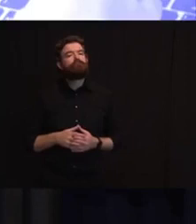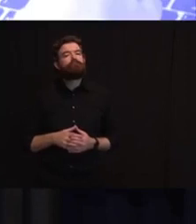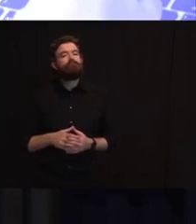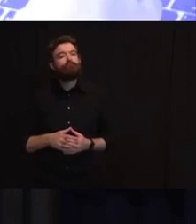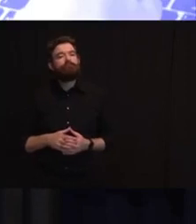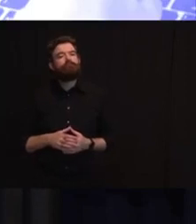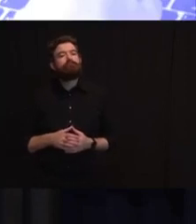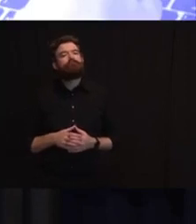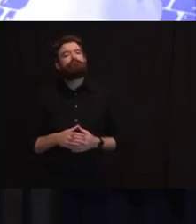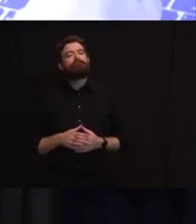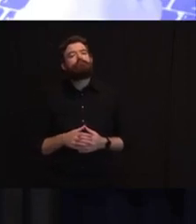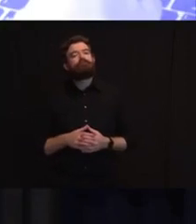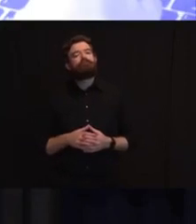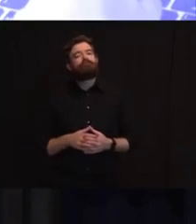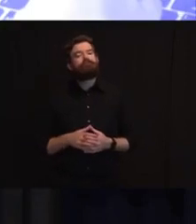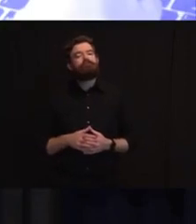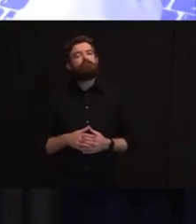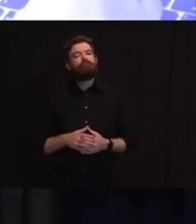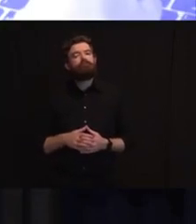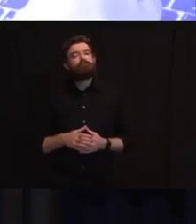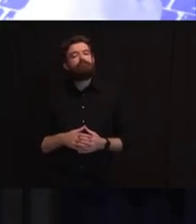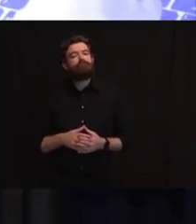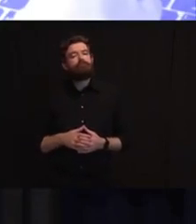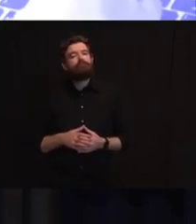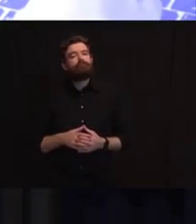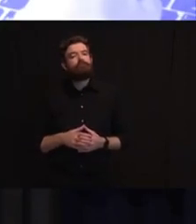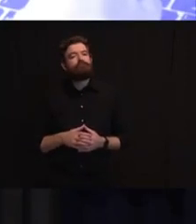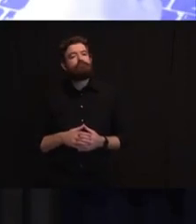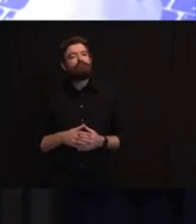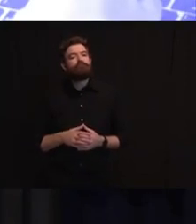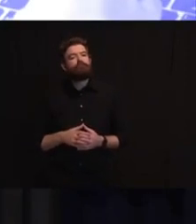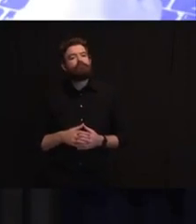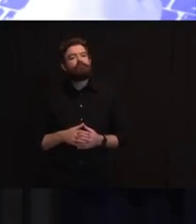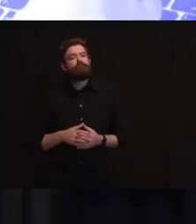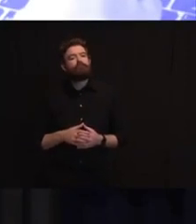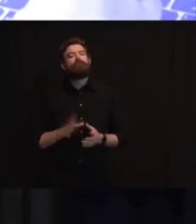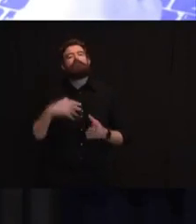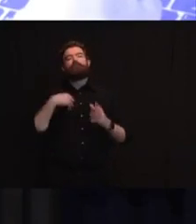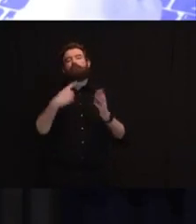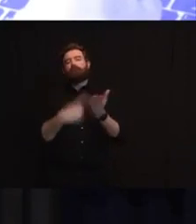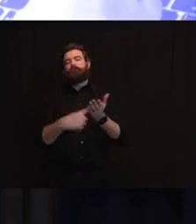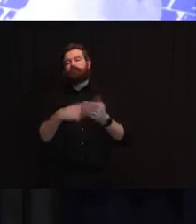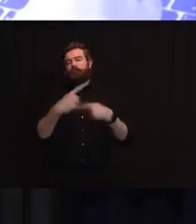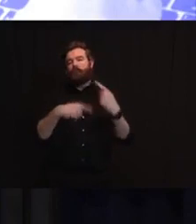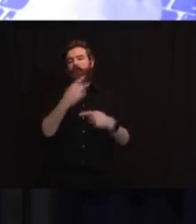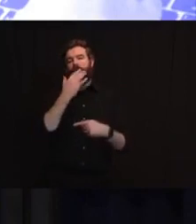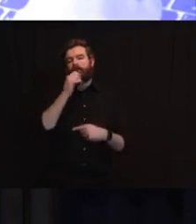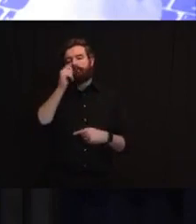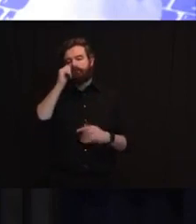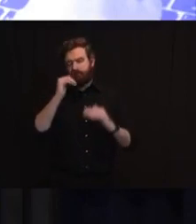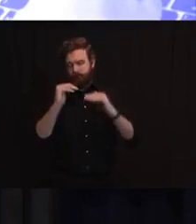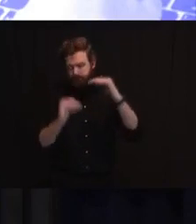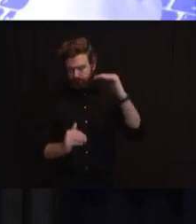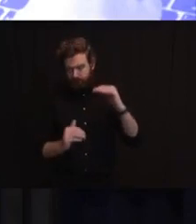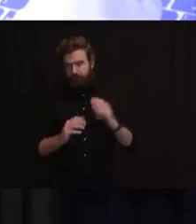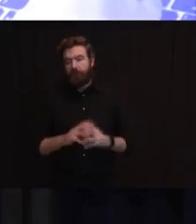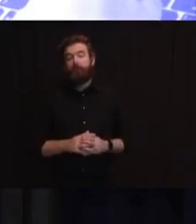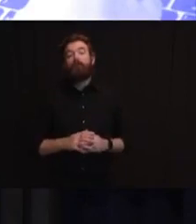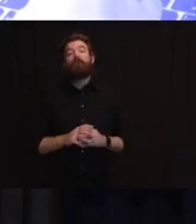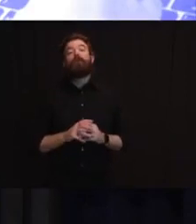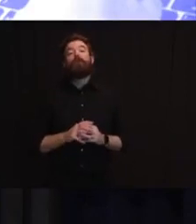The No, racial inequities. Yeah, no, please. Yeah, racial inequities are a big issue. We have a team just working on what we